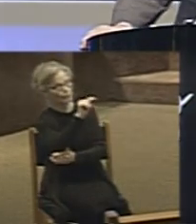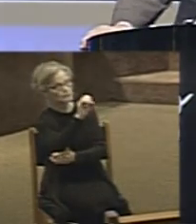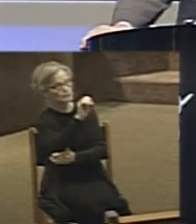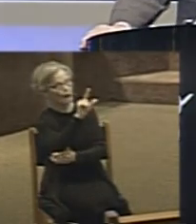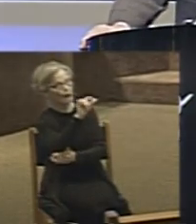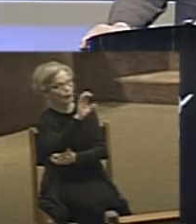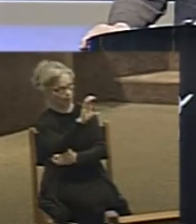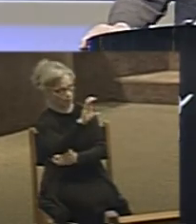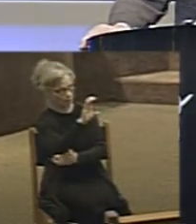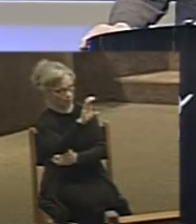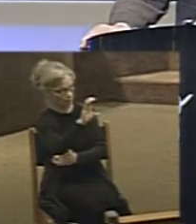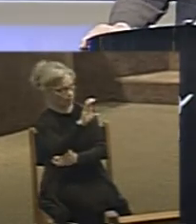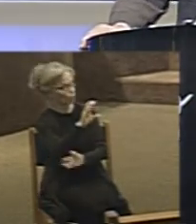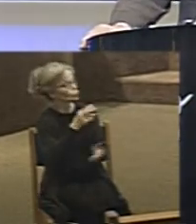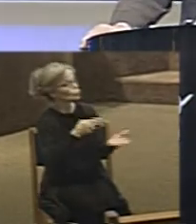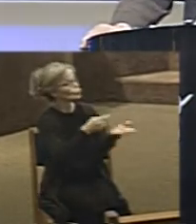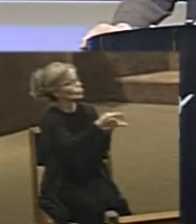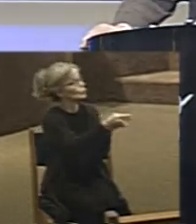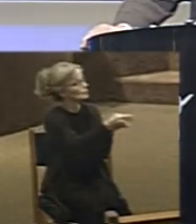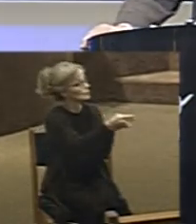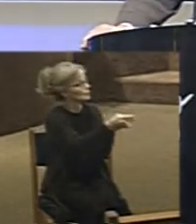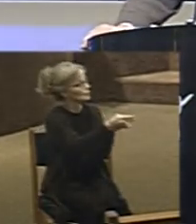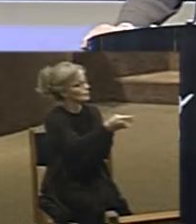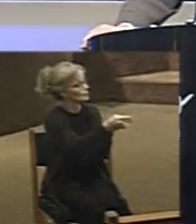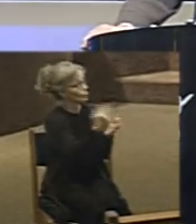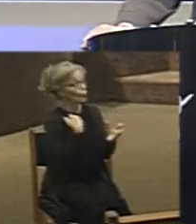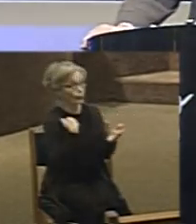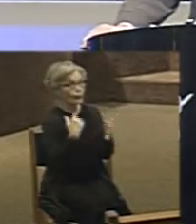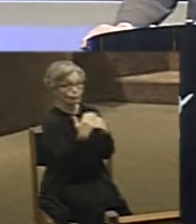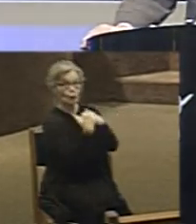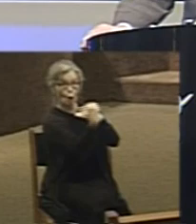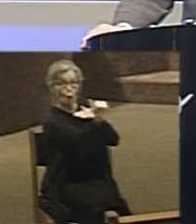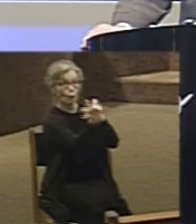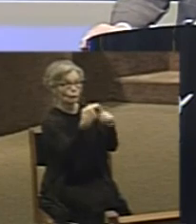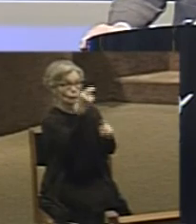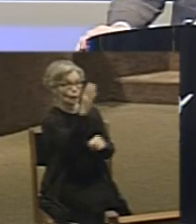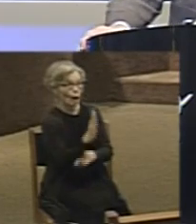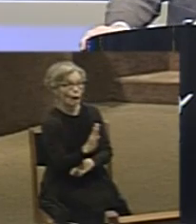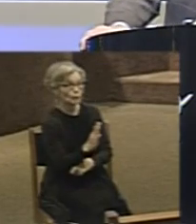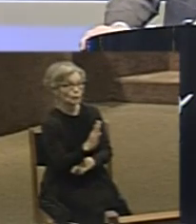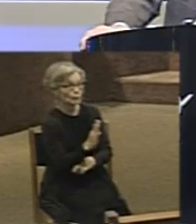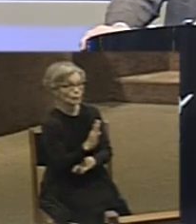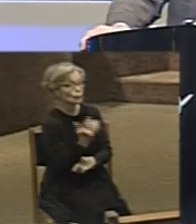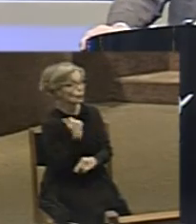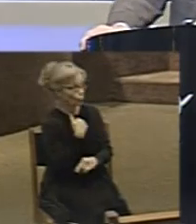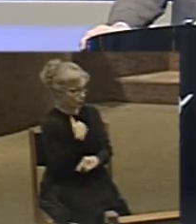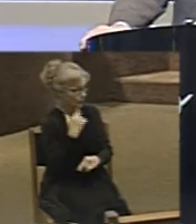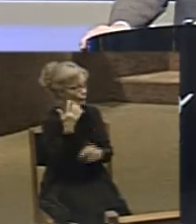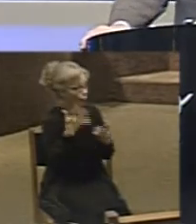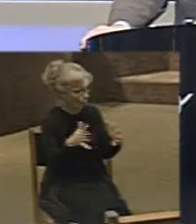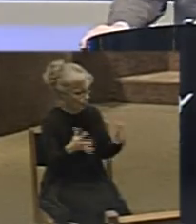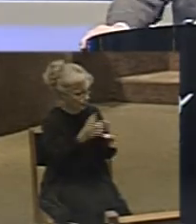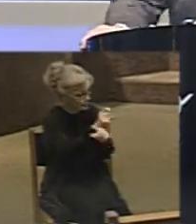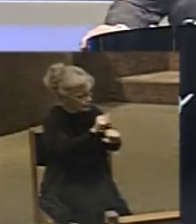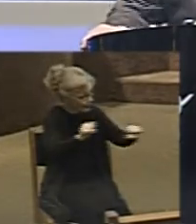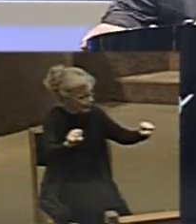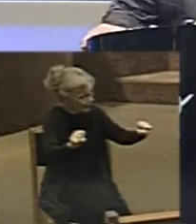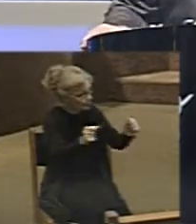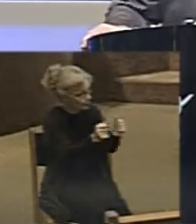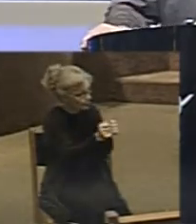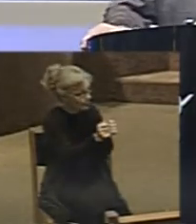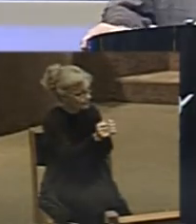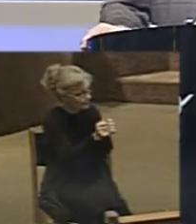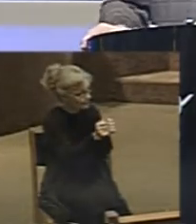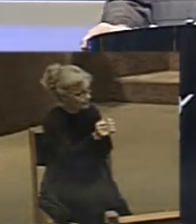to which we have been called, by which we have been saved, and